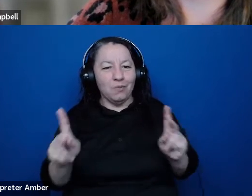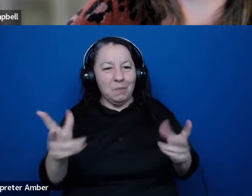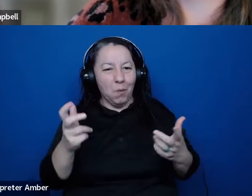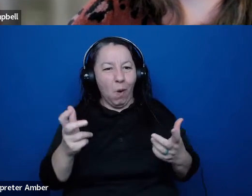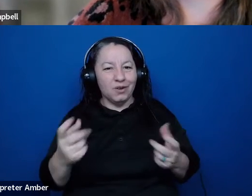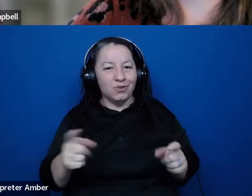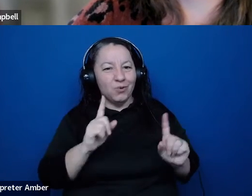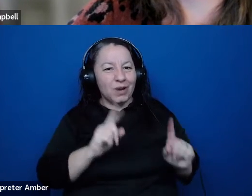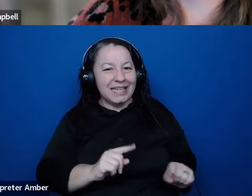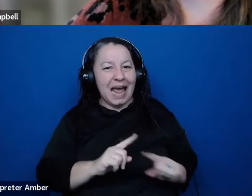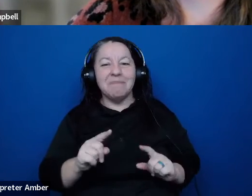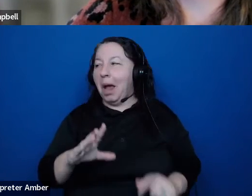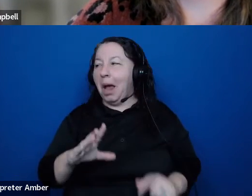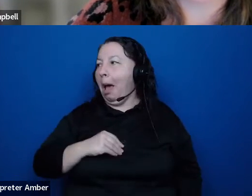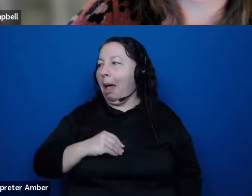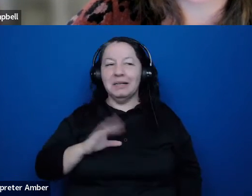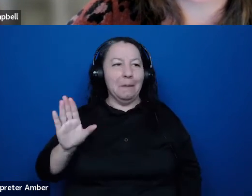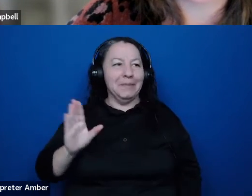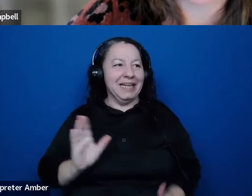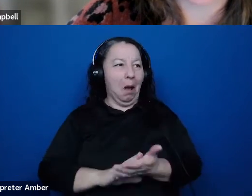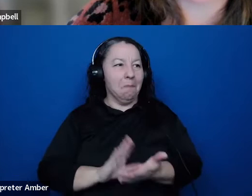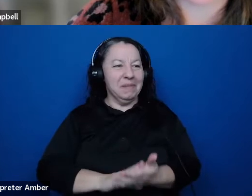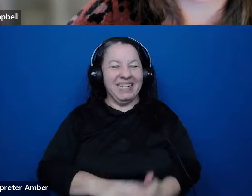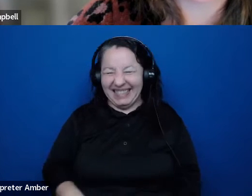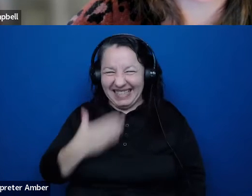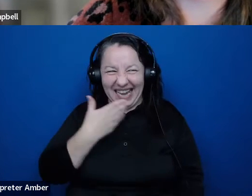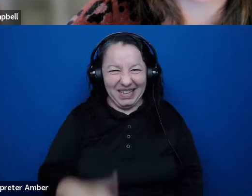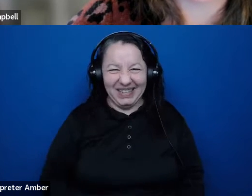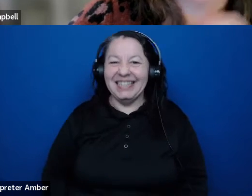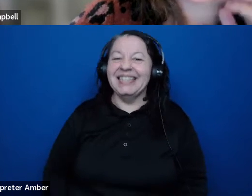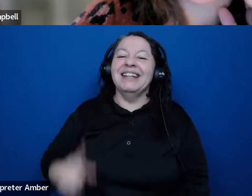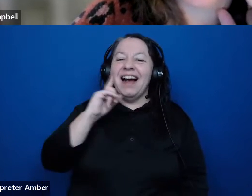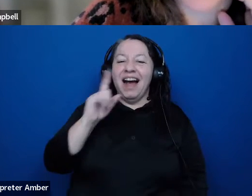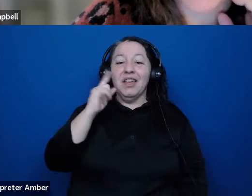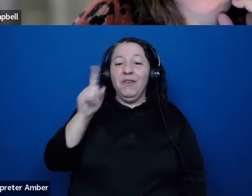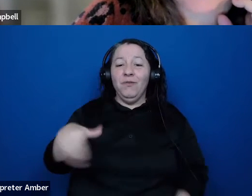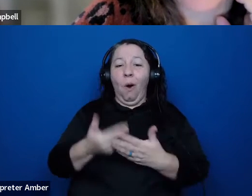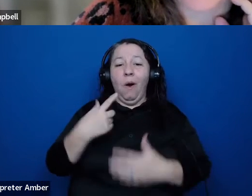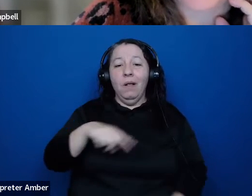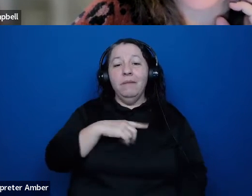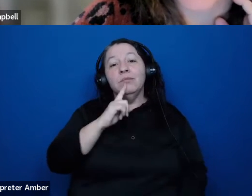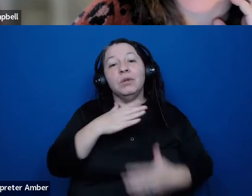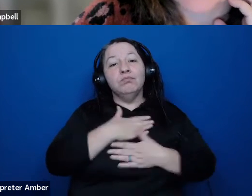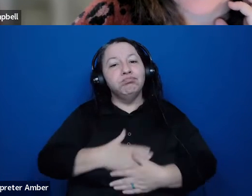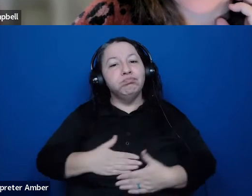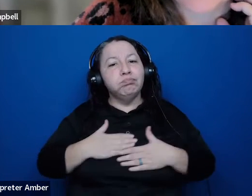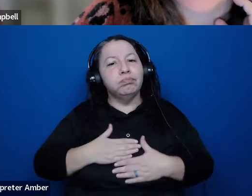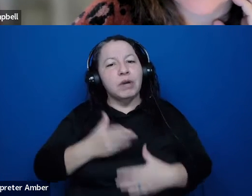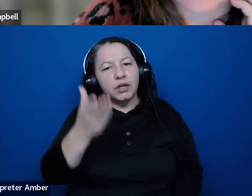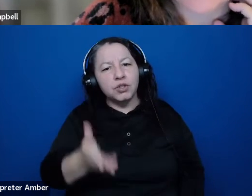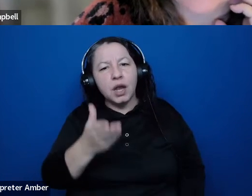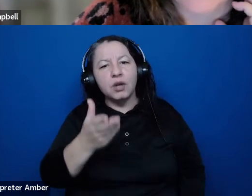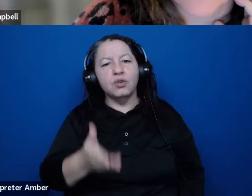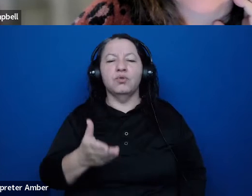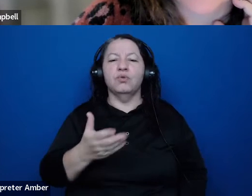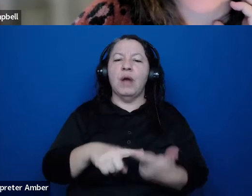compliment. Thank you. Well, I think on behalf of all of us, we really appreciate you, Director Matney, and the